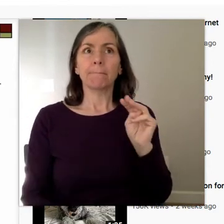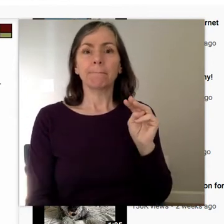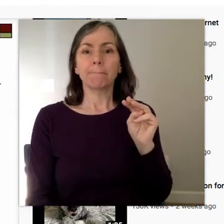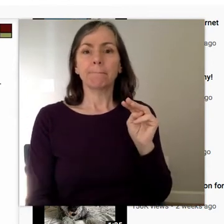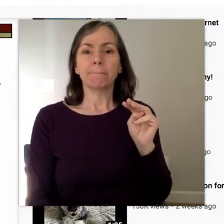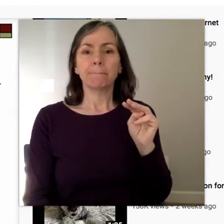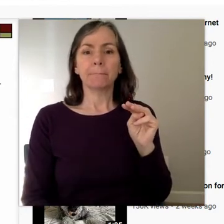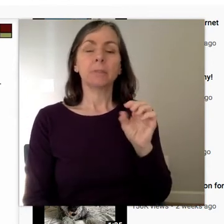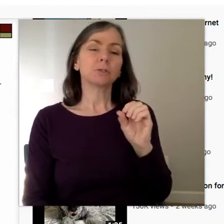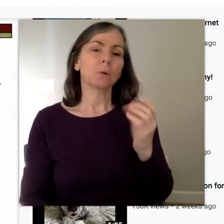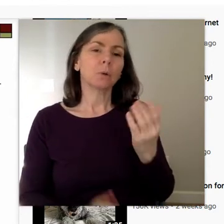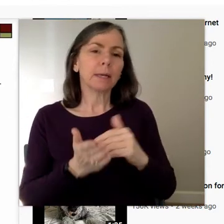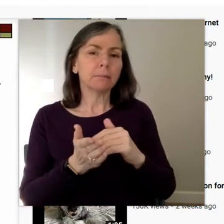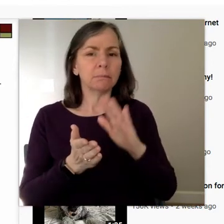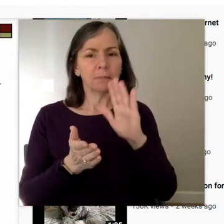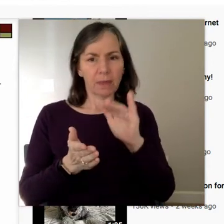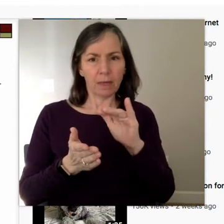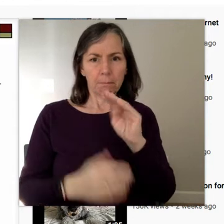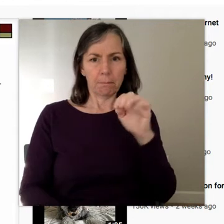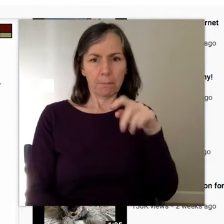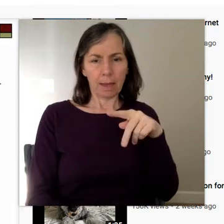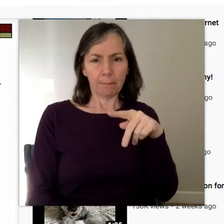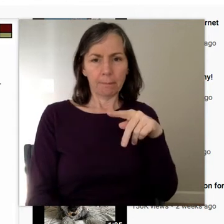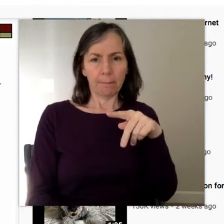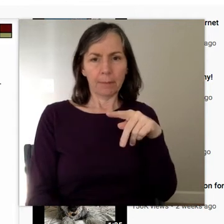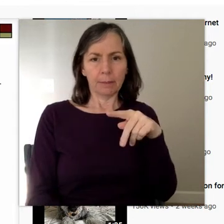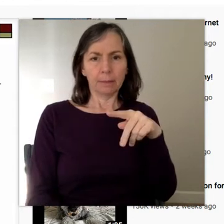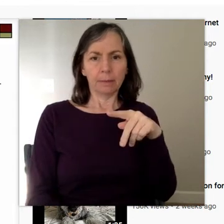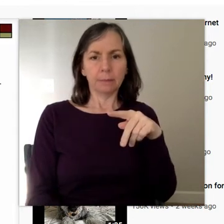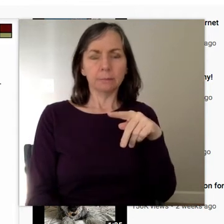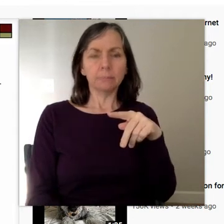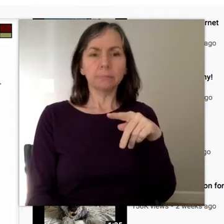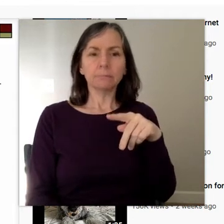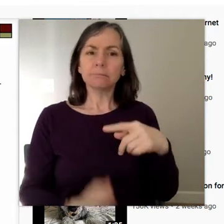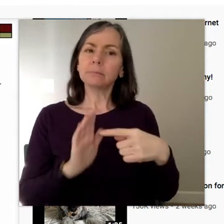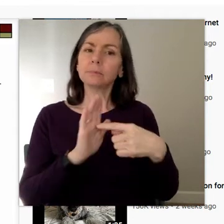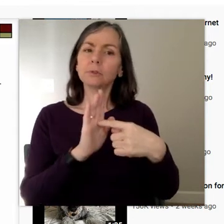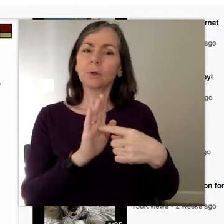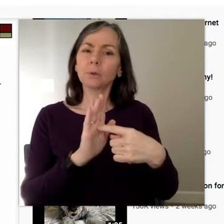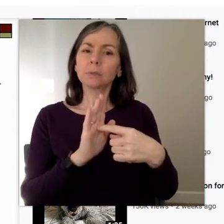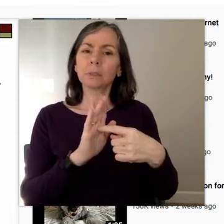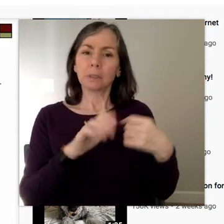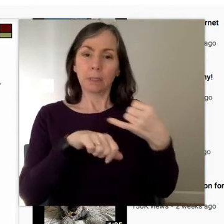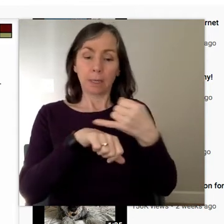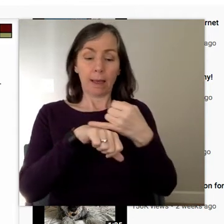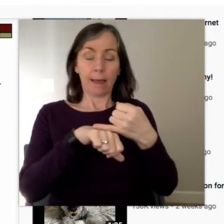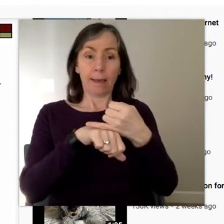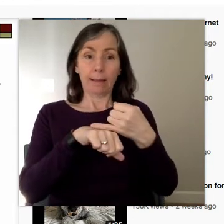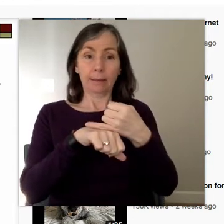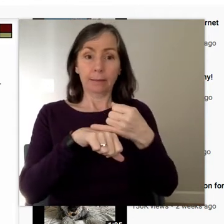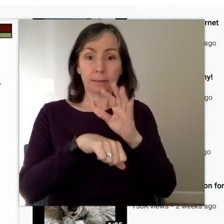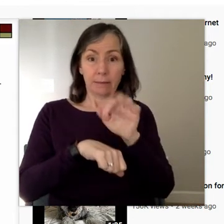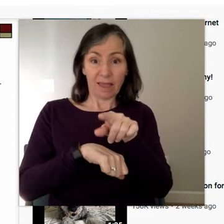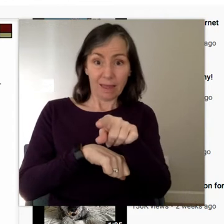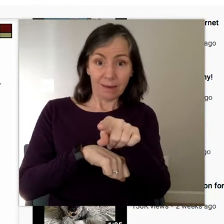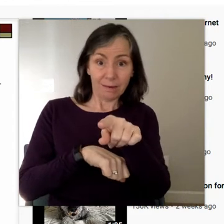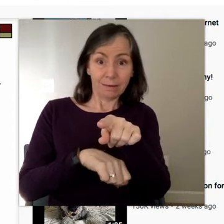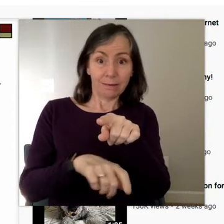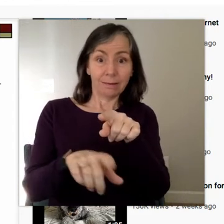So again, just showing that, I think I have the slide here to show that these islands right here off the coast of